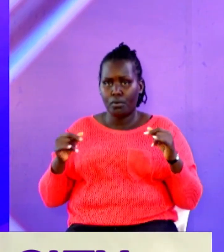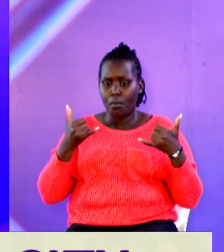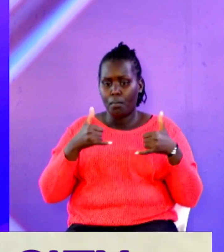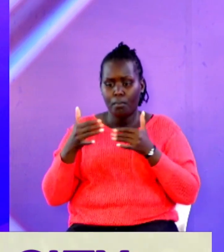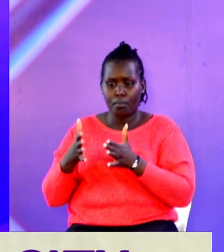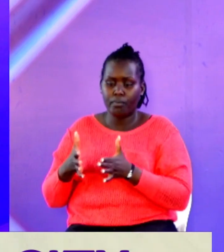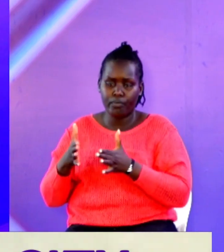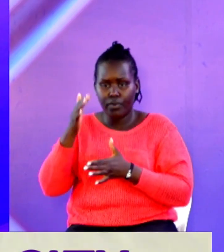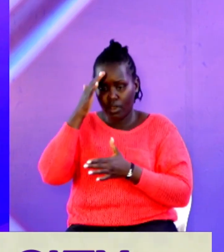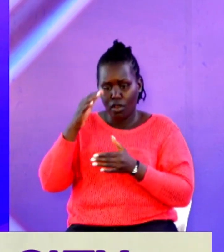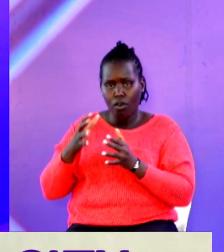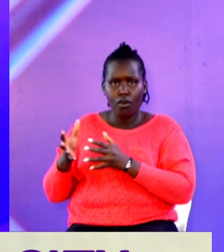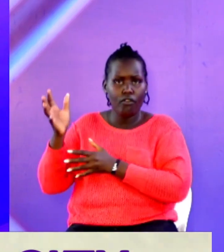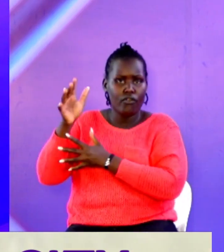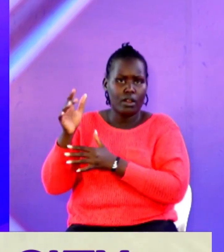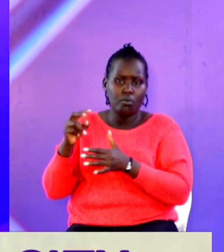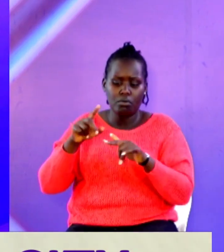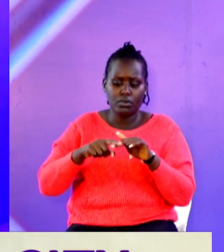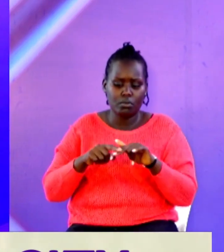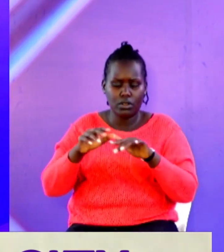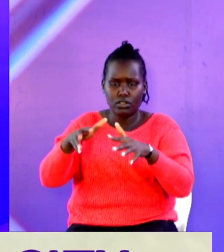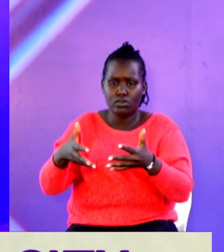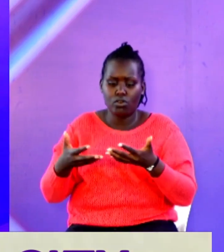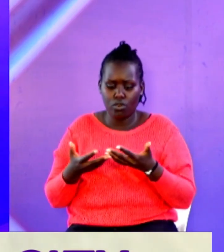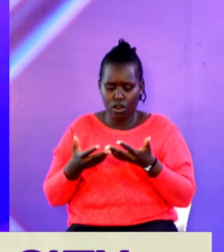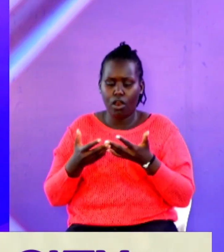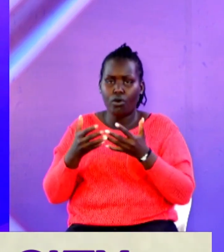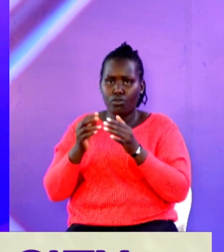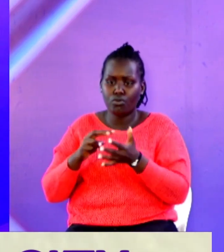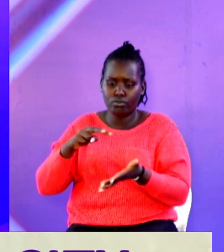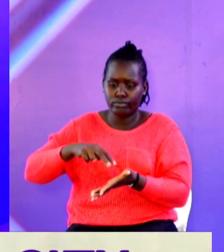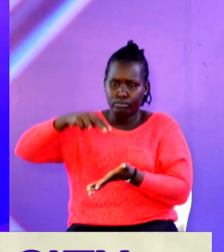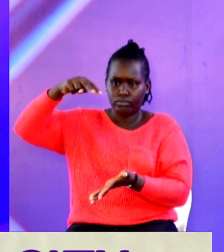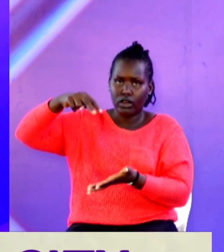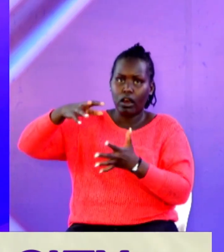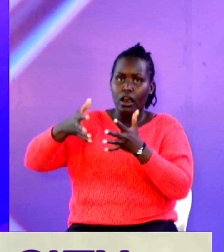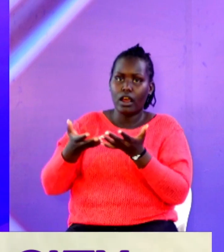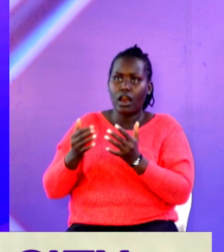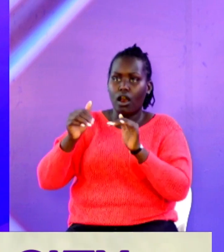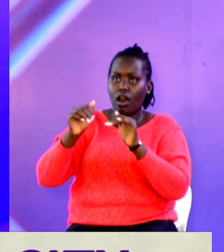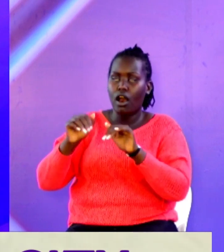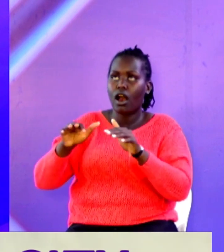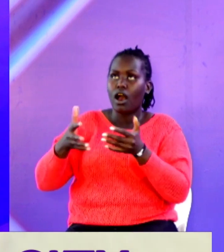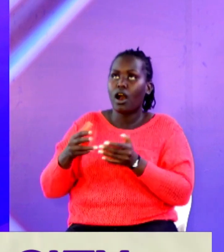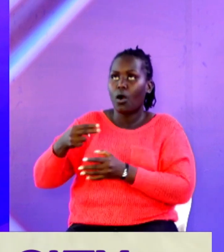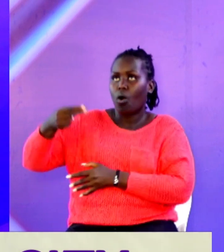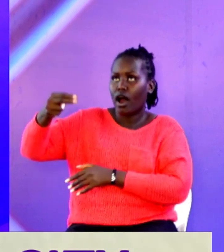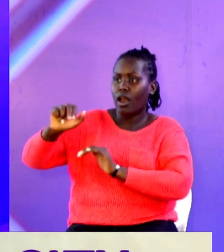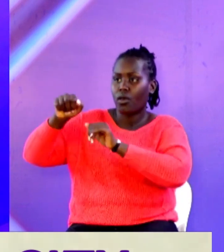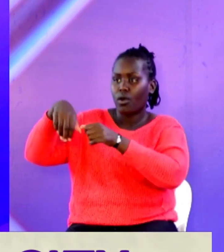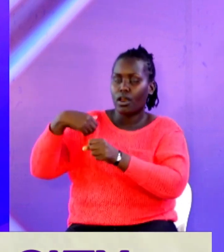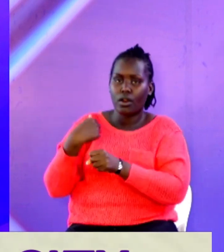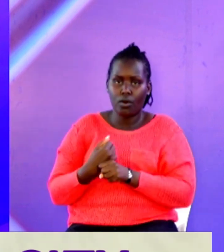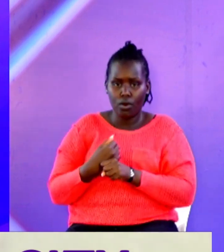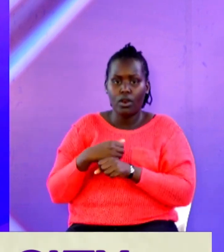players. You know, volleyball, it depends on how high you jump and how high you perform. So we can say it is